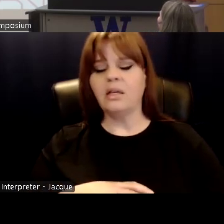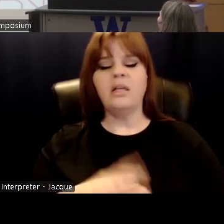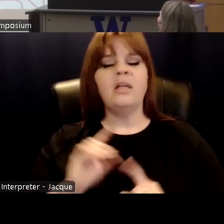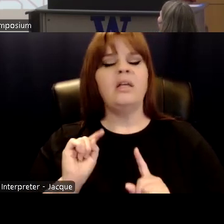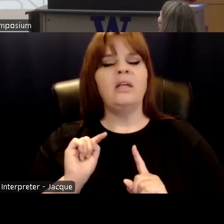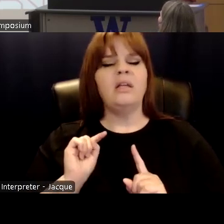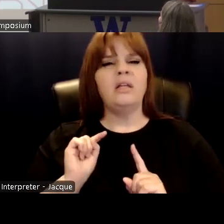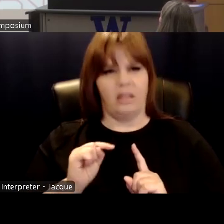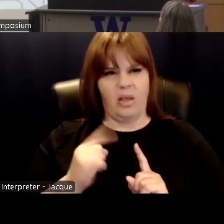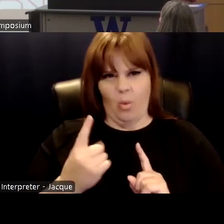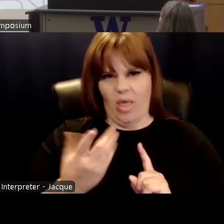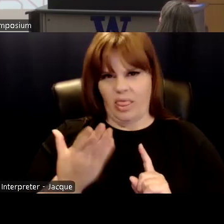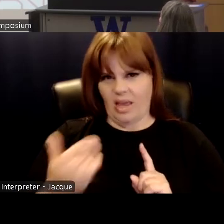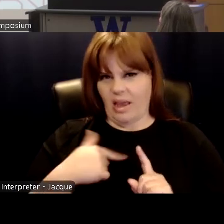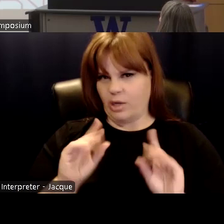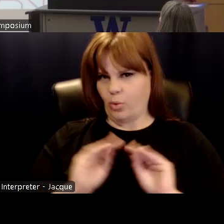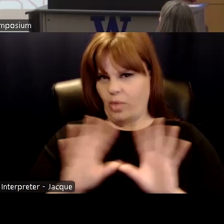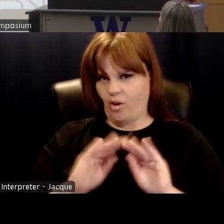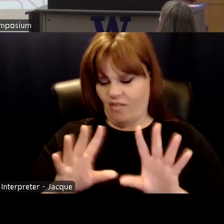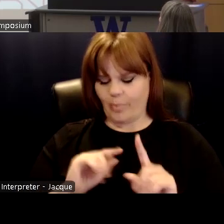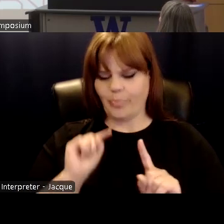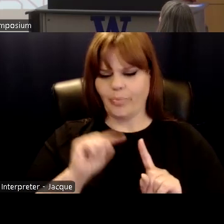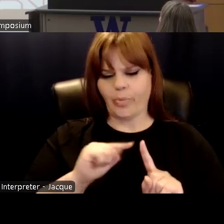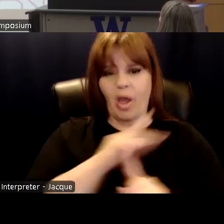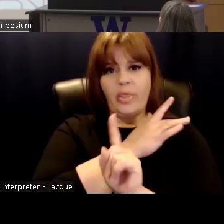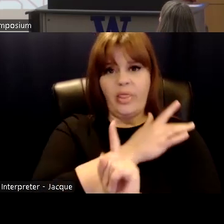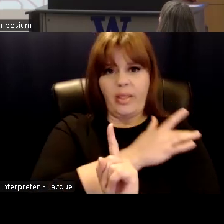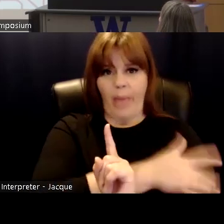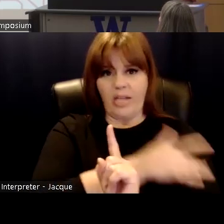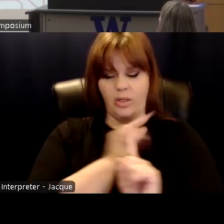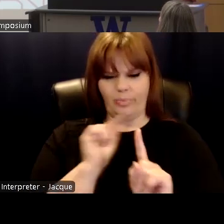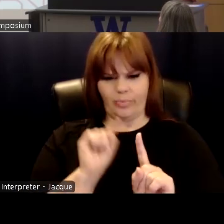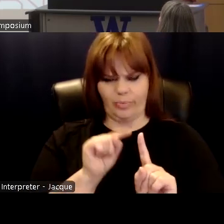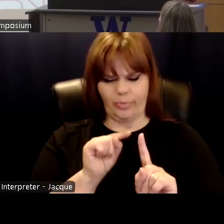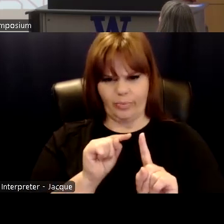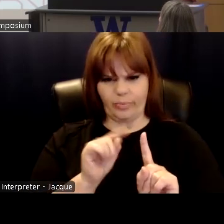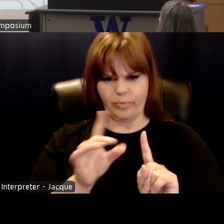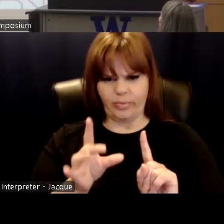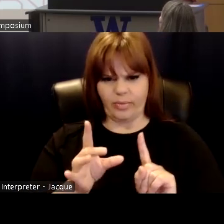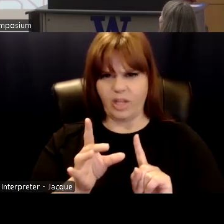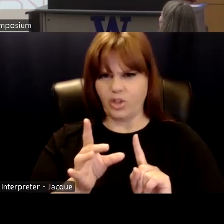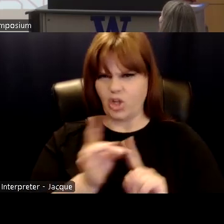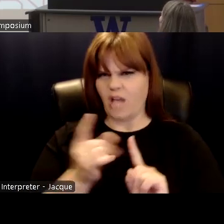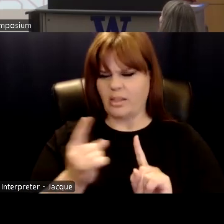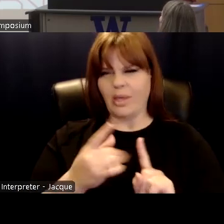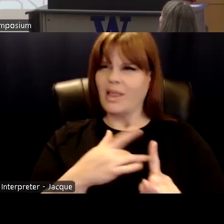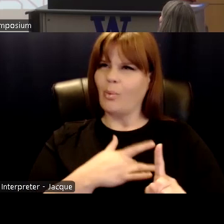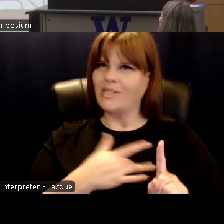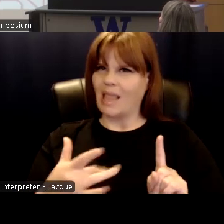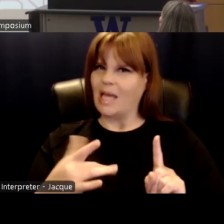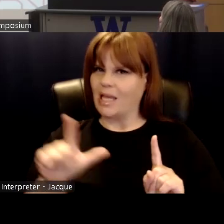One thing I have to clarify, she got something which was very likely long COVID on a trip to